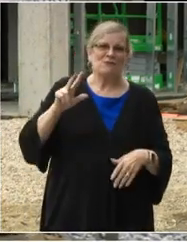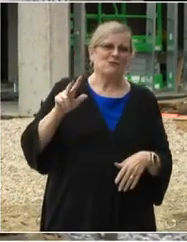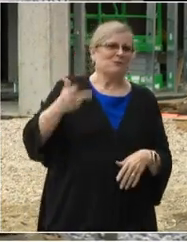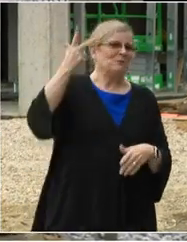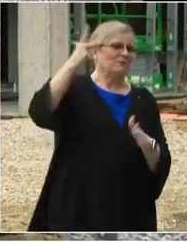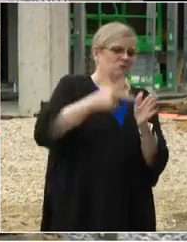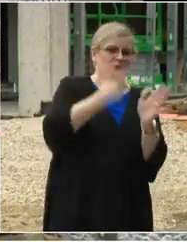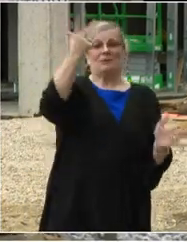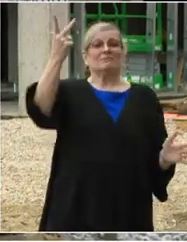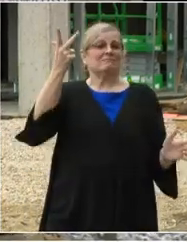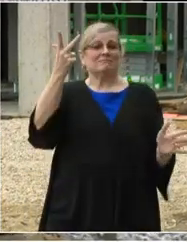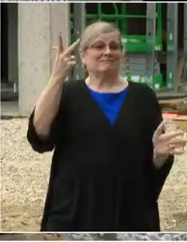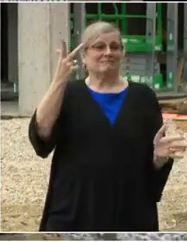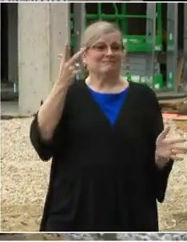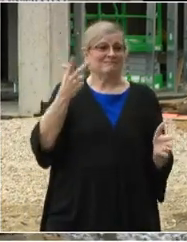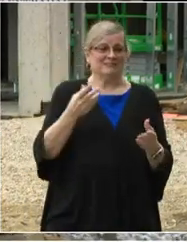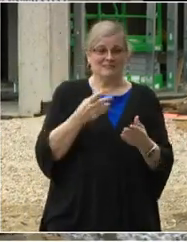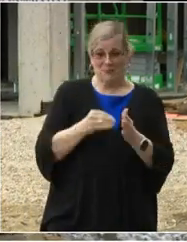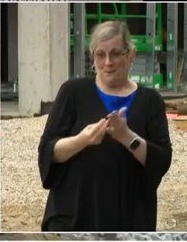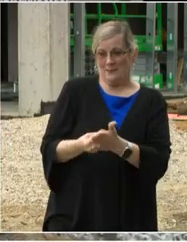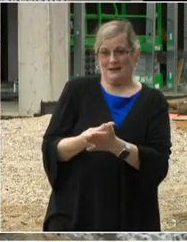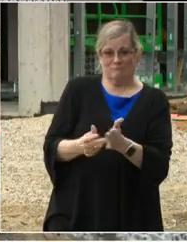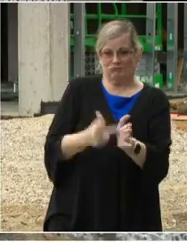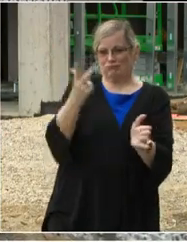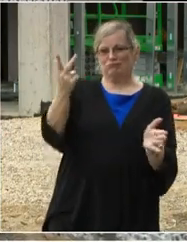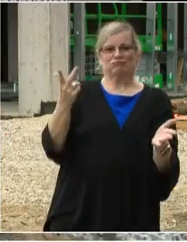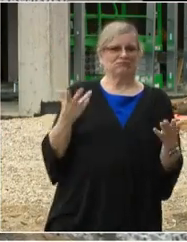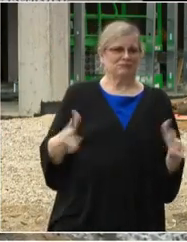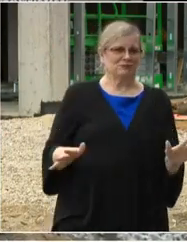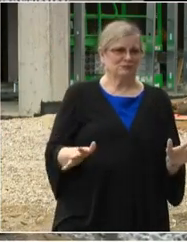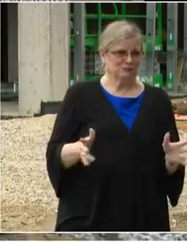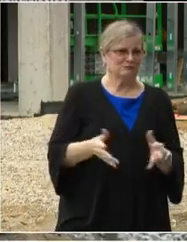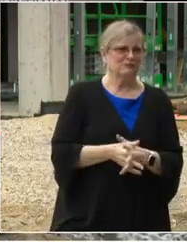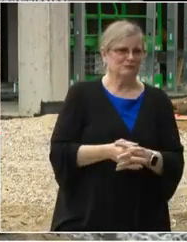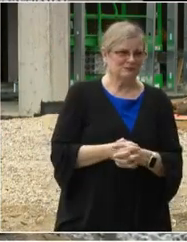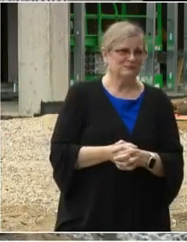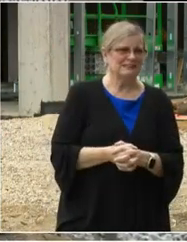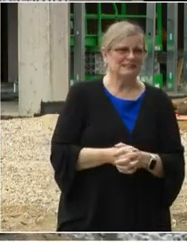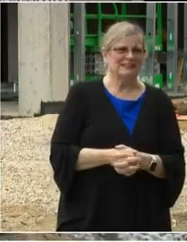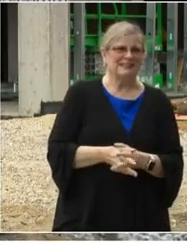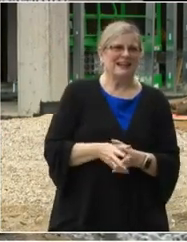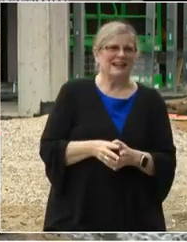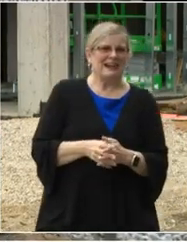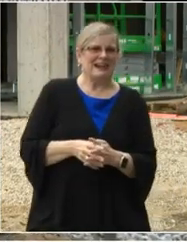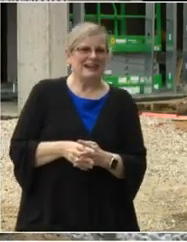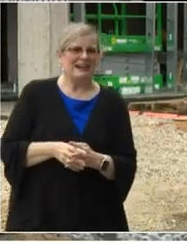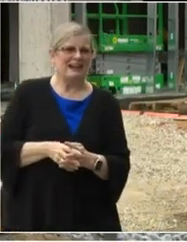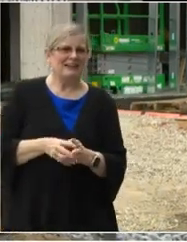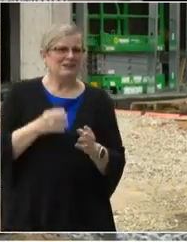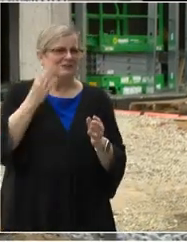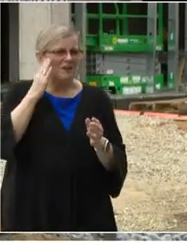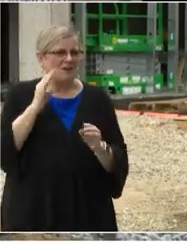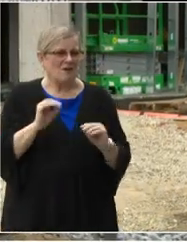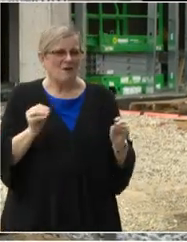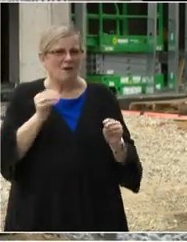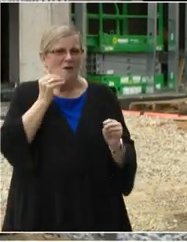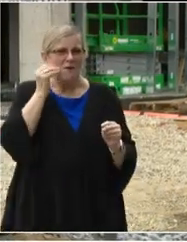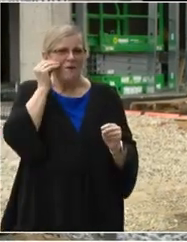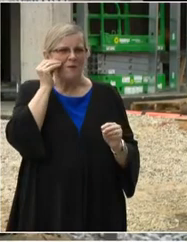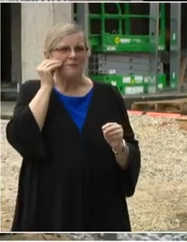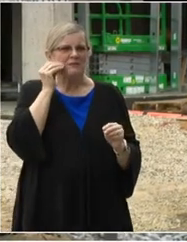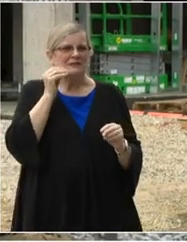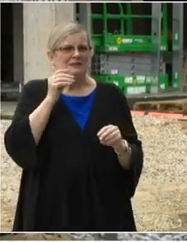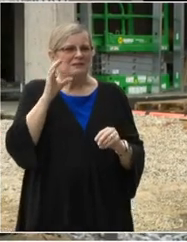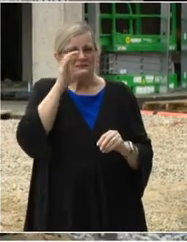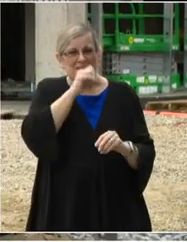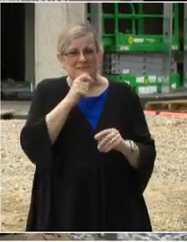appreciate the work that you're doing and the partnership that we have on ending homelessness. That is, you know, where my heart is.